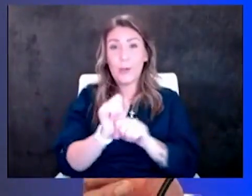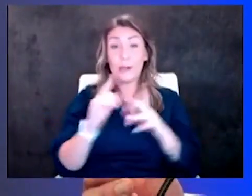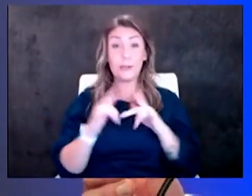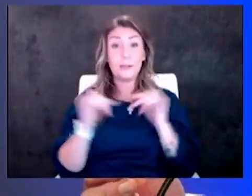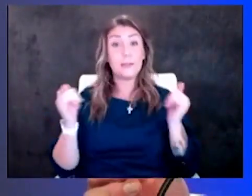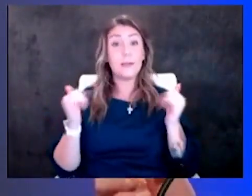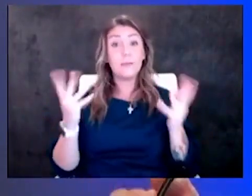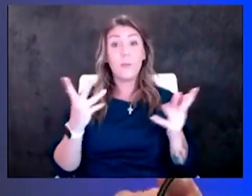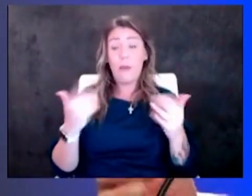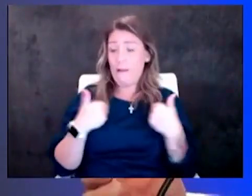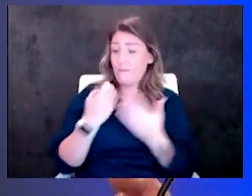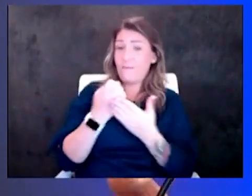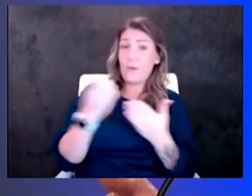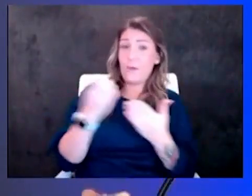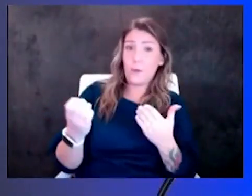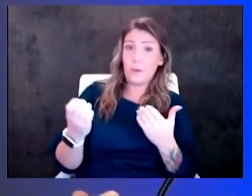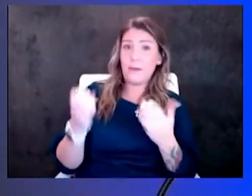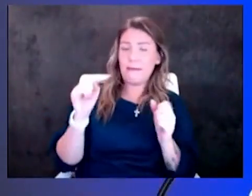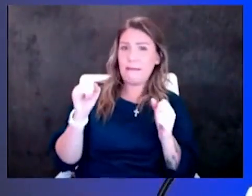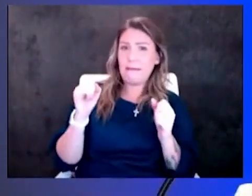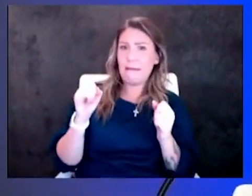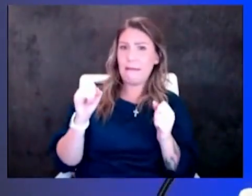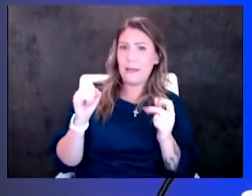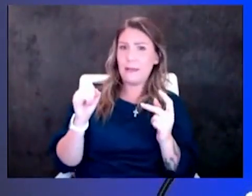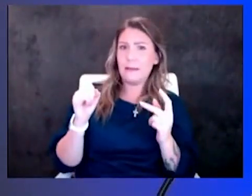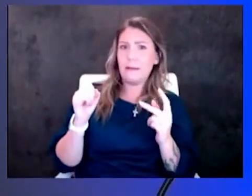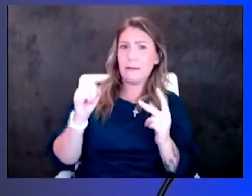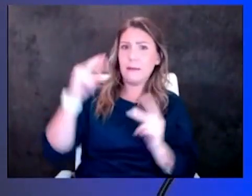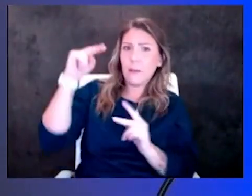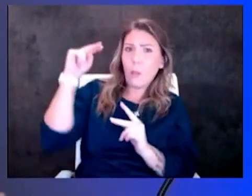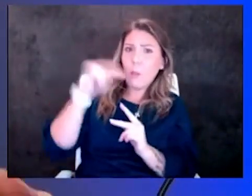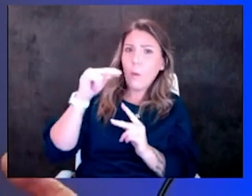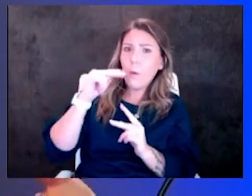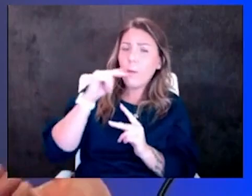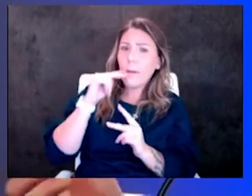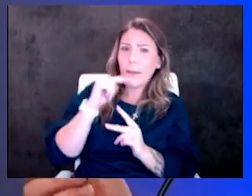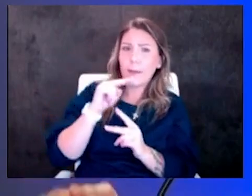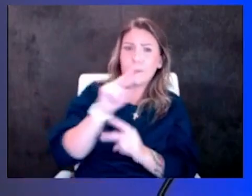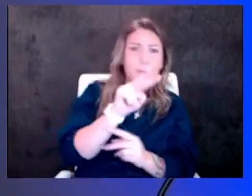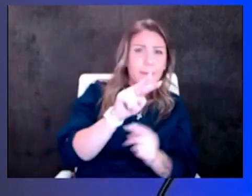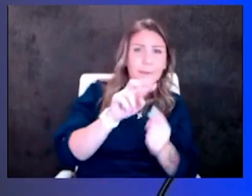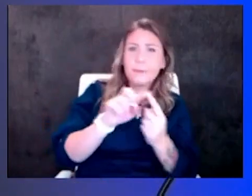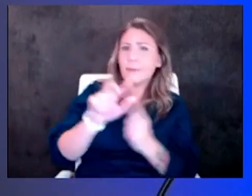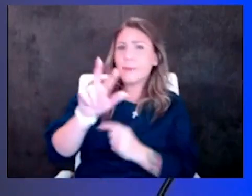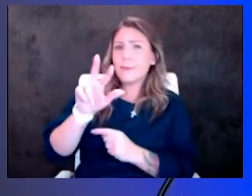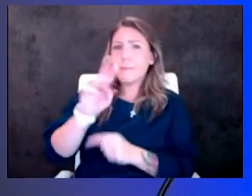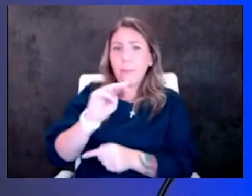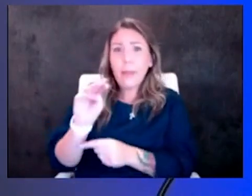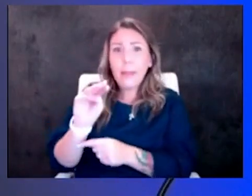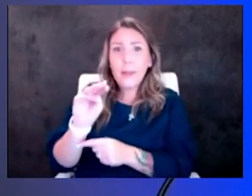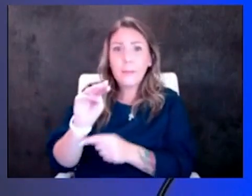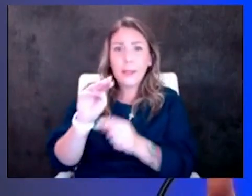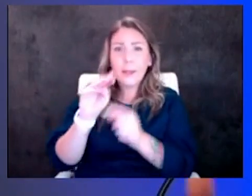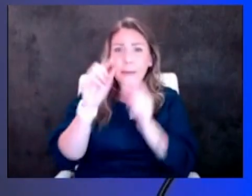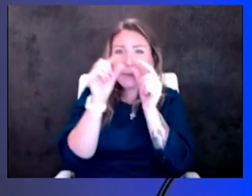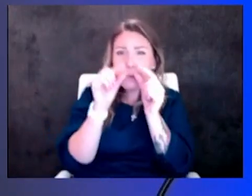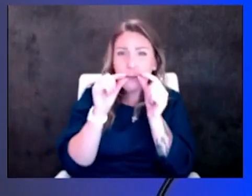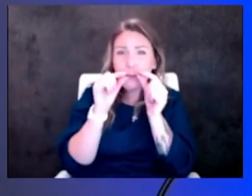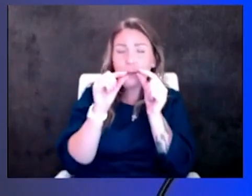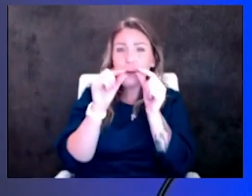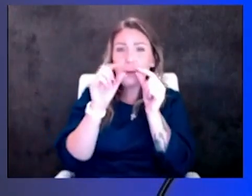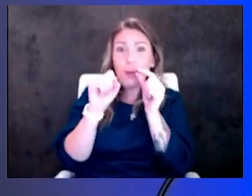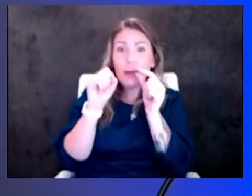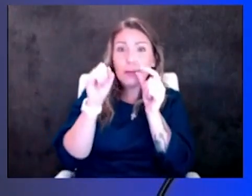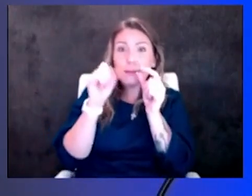that can view down to millimeter and 2 or 3 millimeter level of specificity. So we are